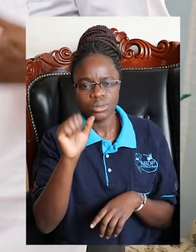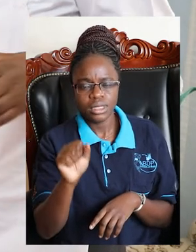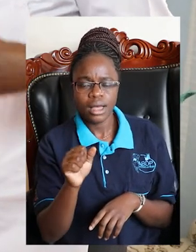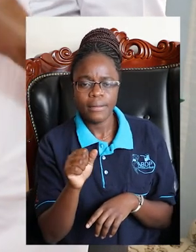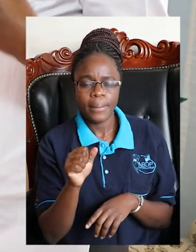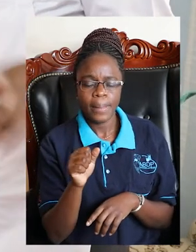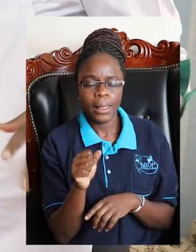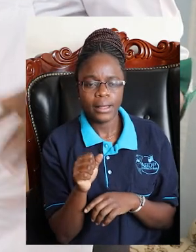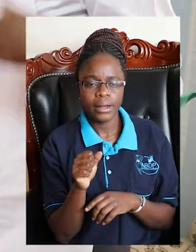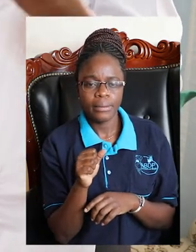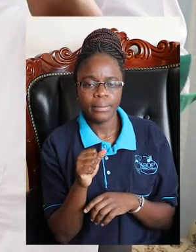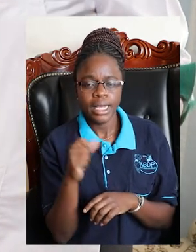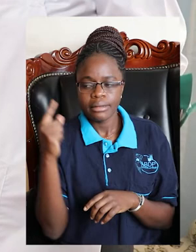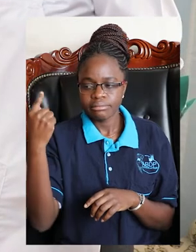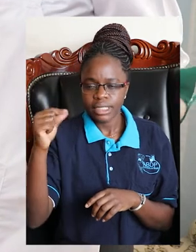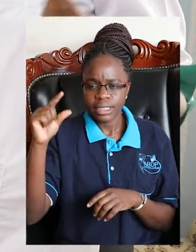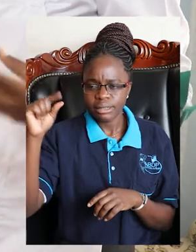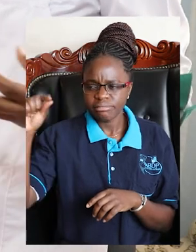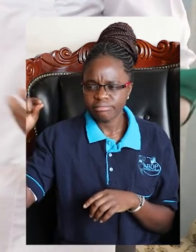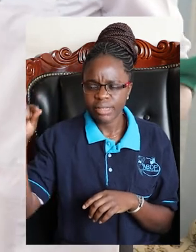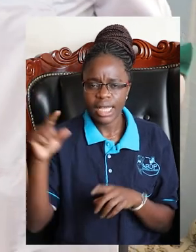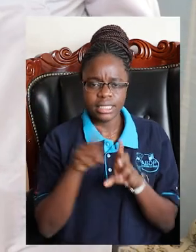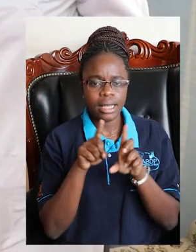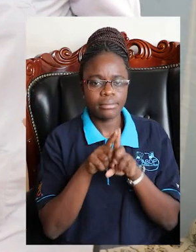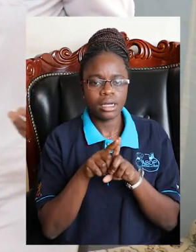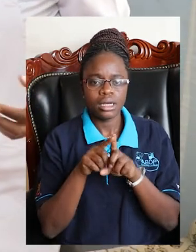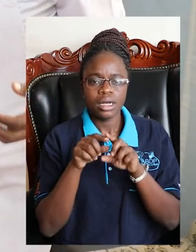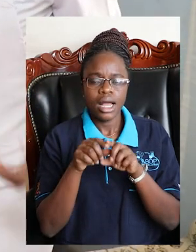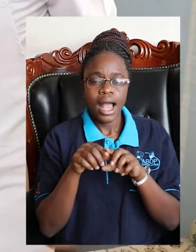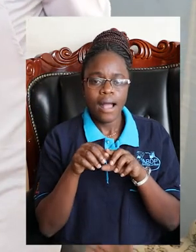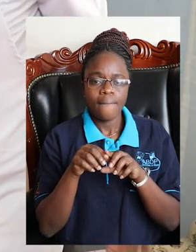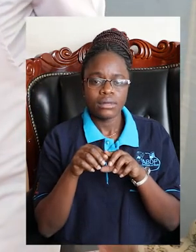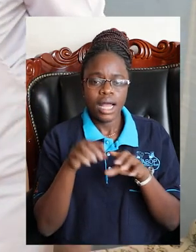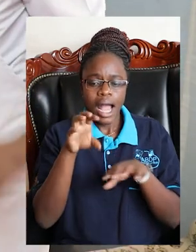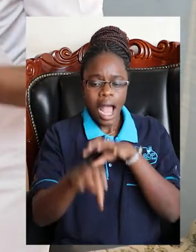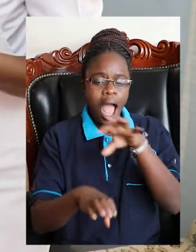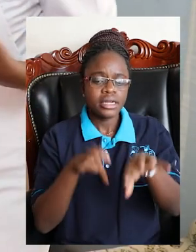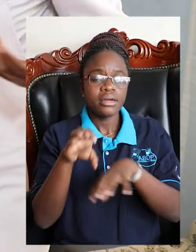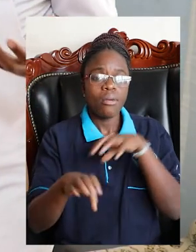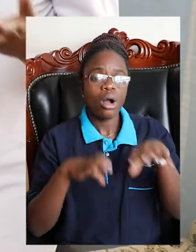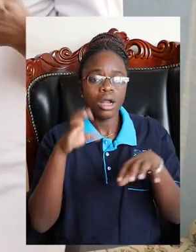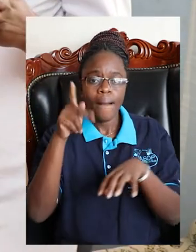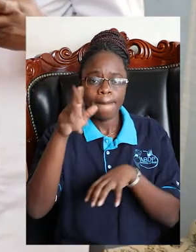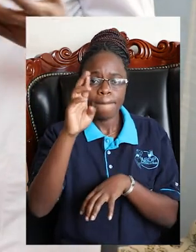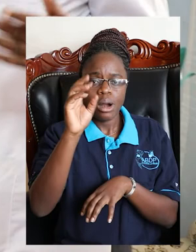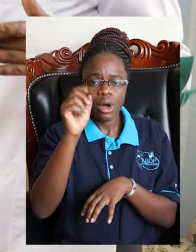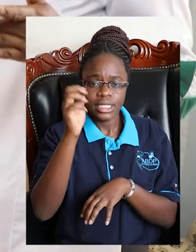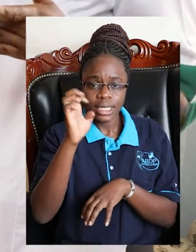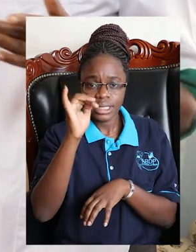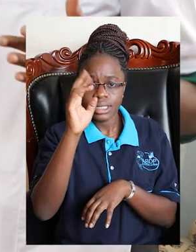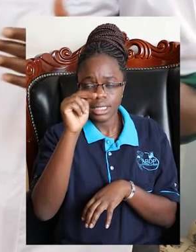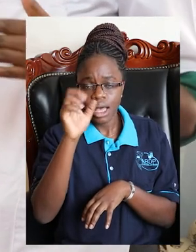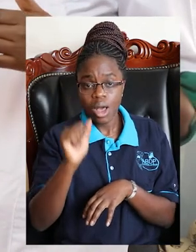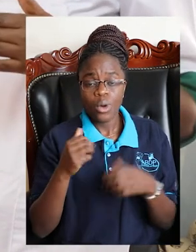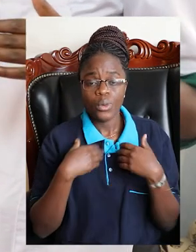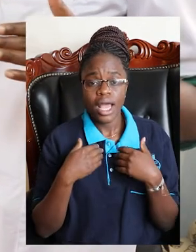The beans, the jaye, the green grams, all those are plant proteins. And the animal proteins, we have fish, we have meat, we have